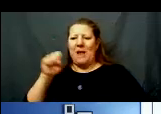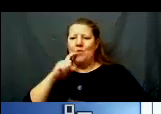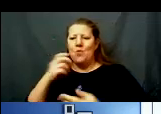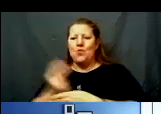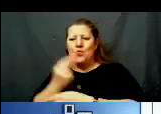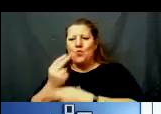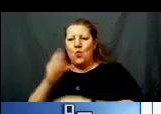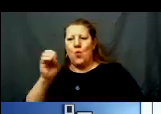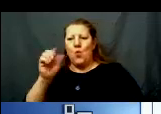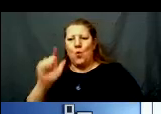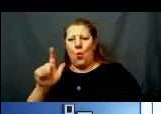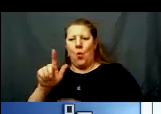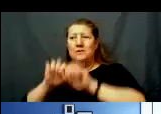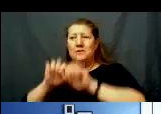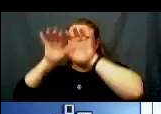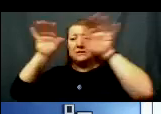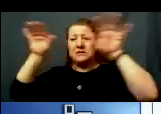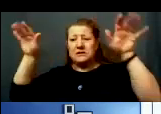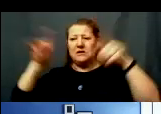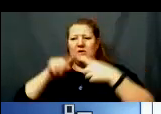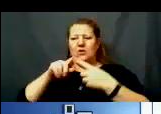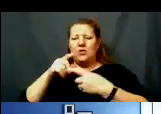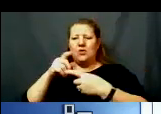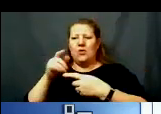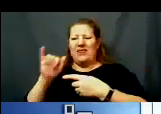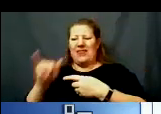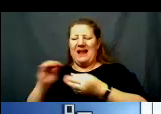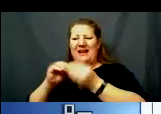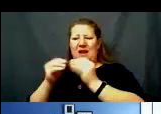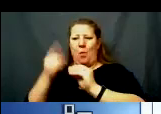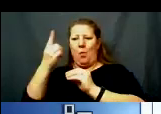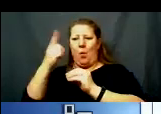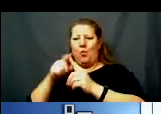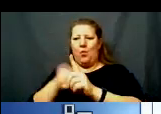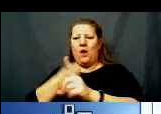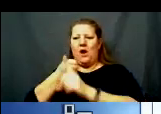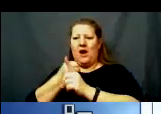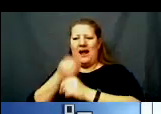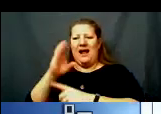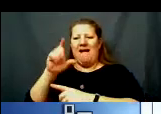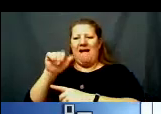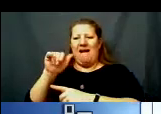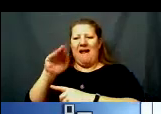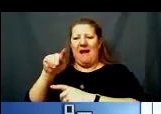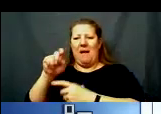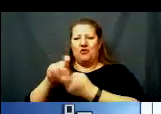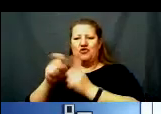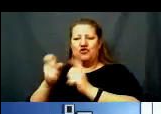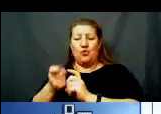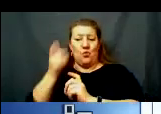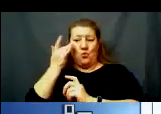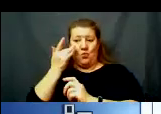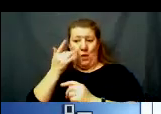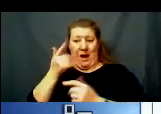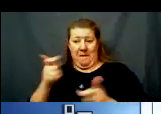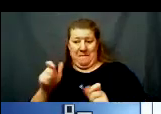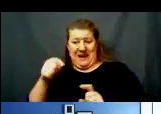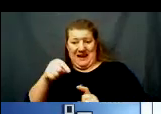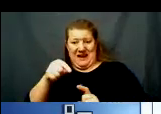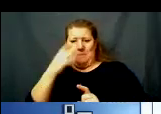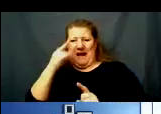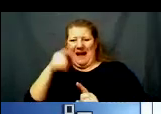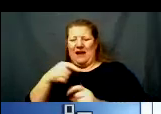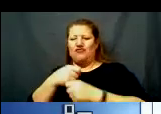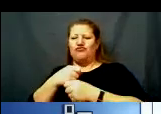to anthropogenic global climate change. Reason why that matters here is because it is creating